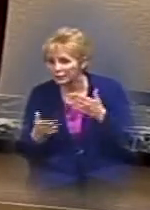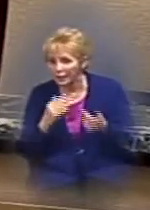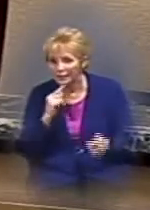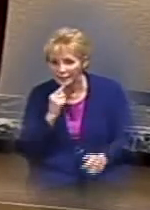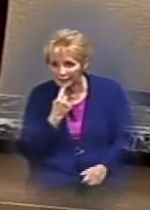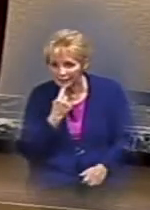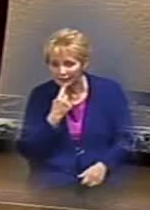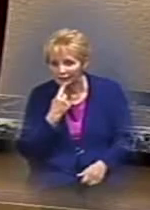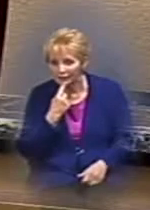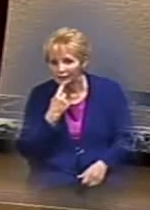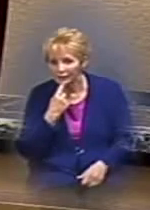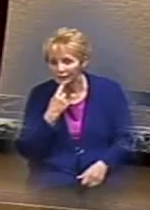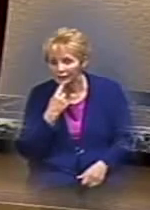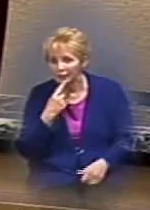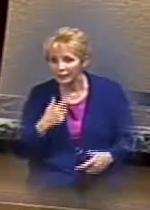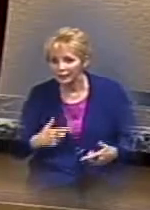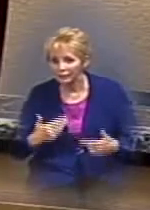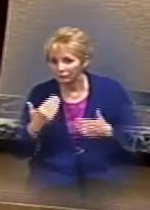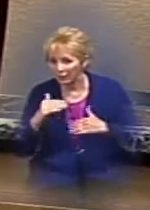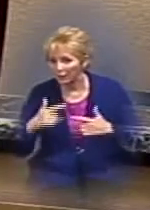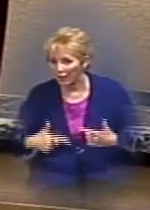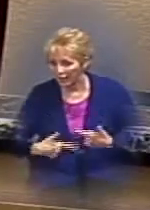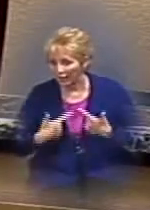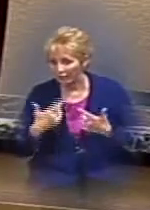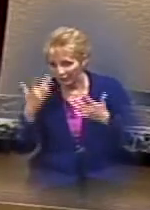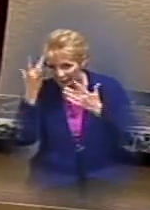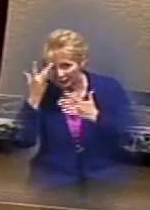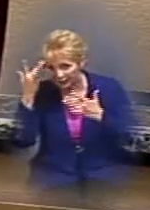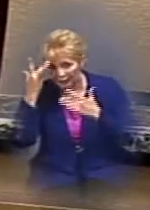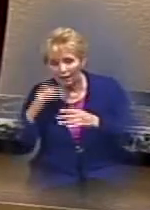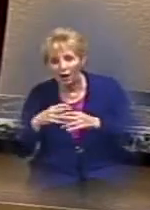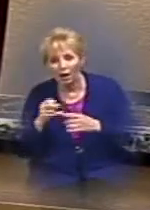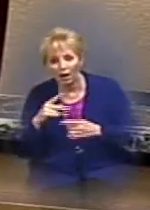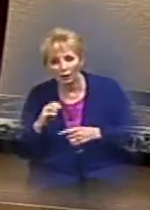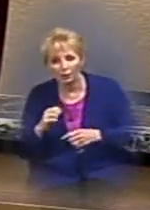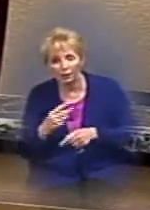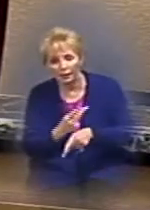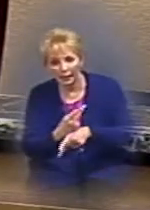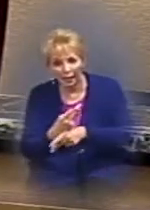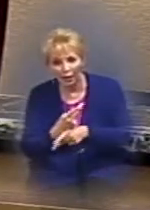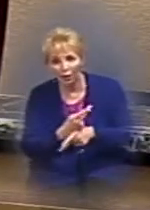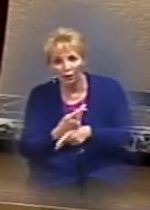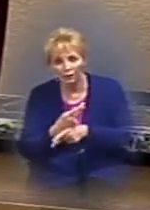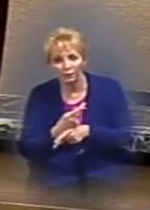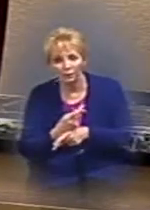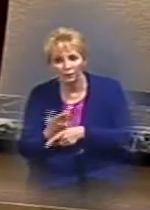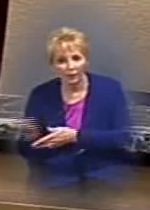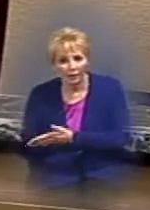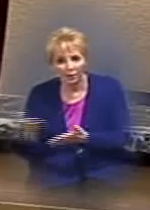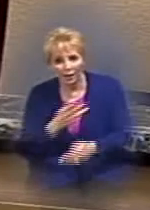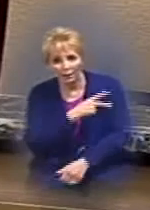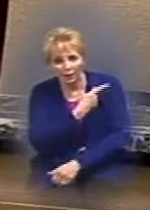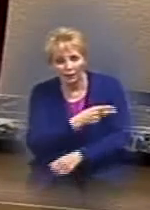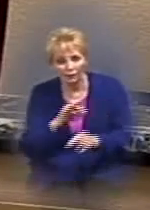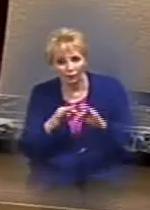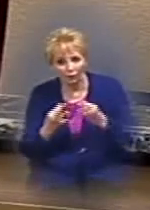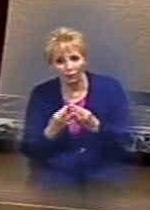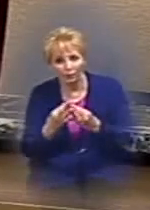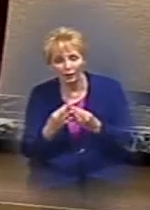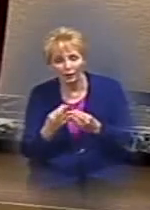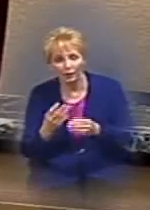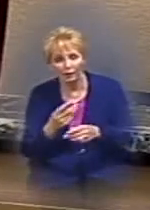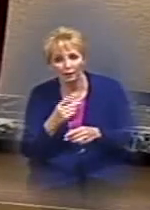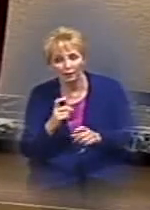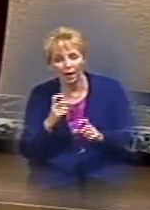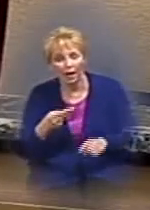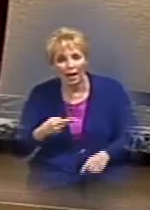and life-limiting illnesses. And whereas hospice and palliative care bring patients and family caregivers the